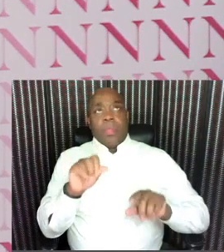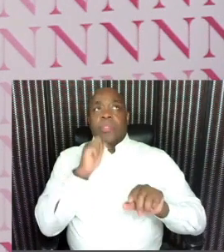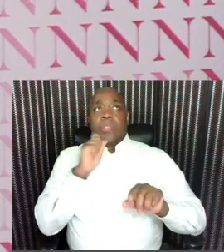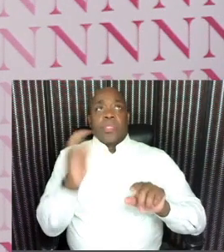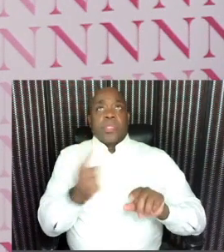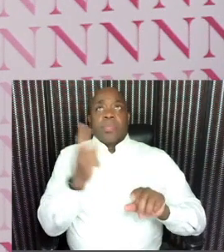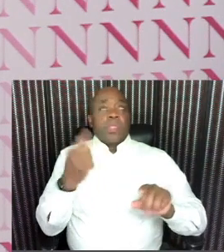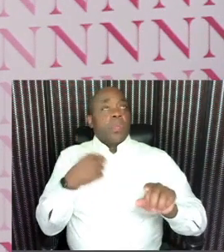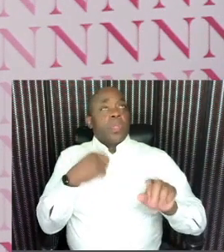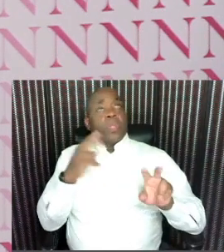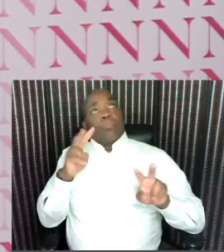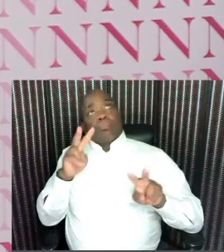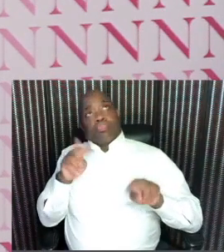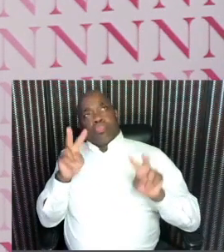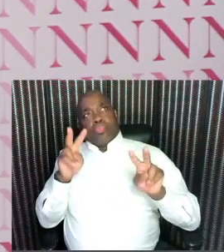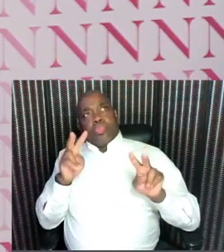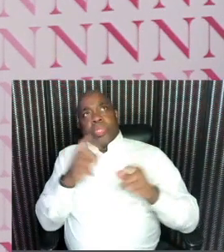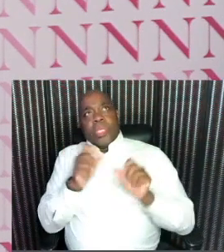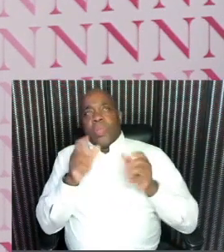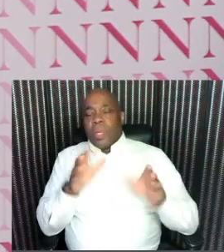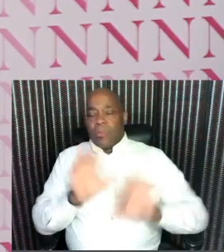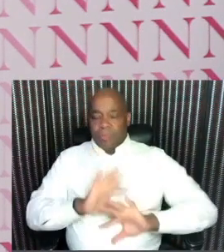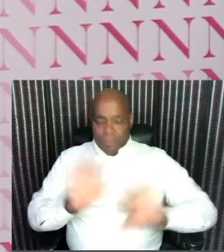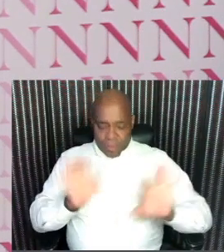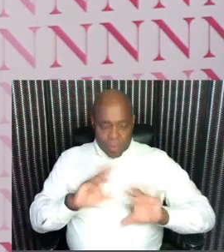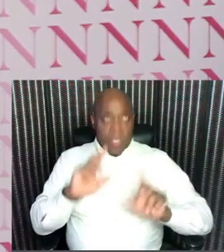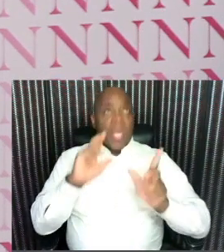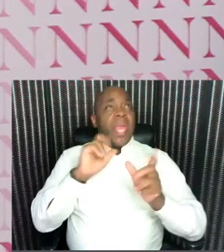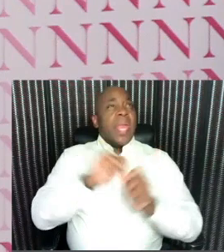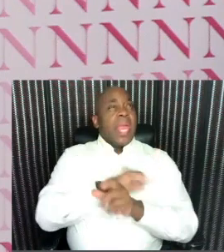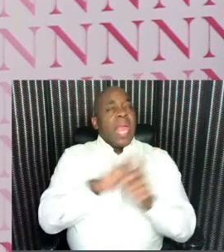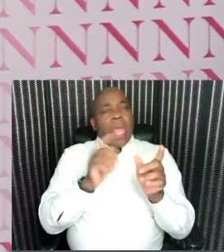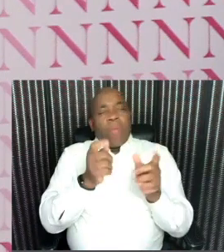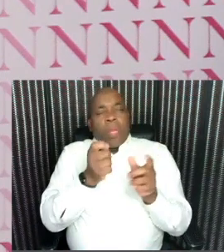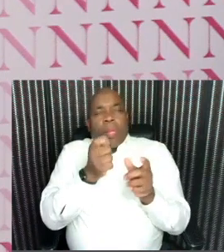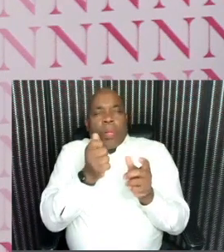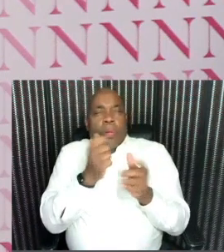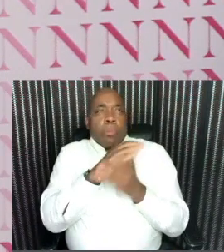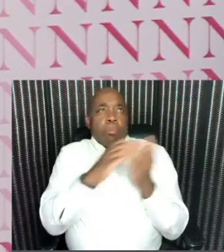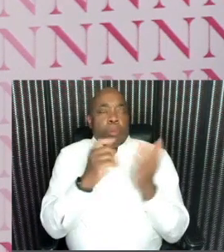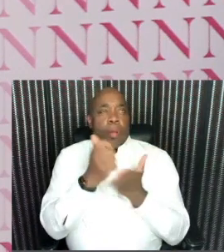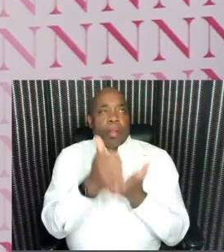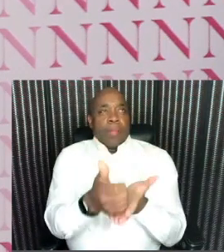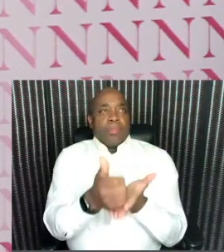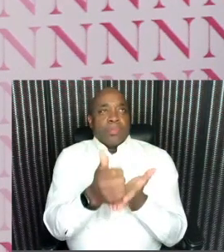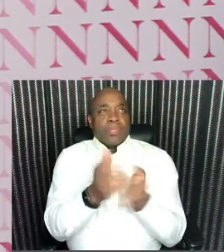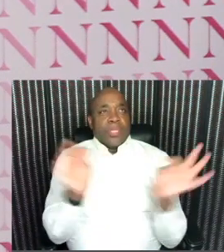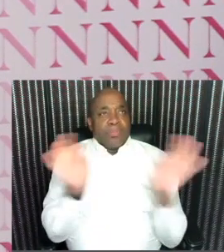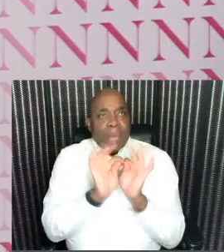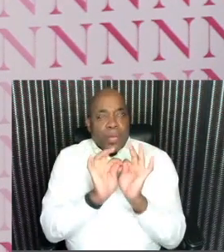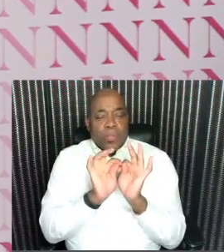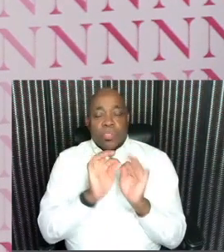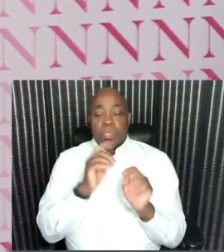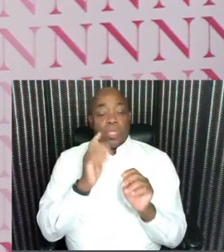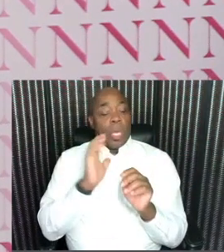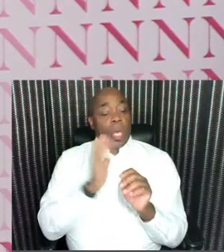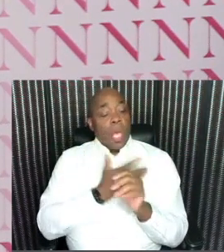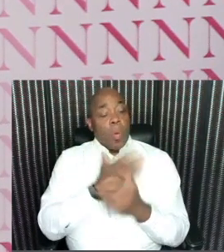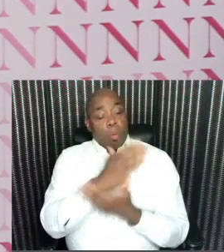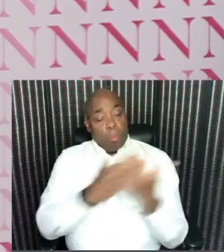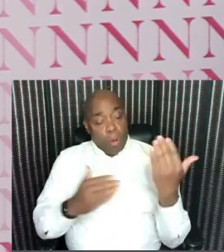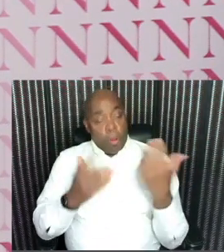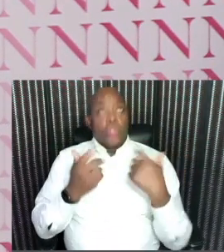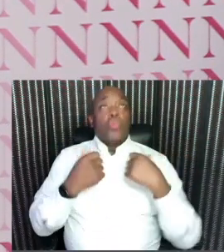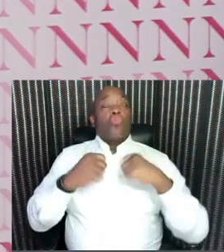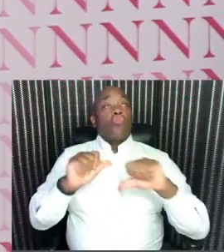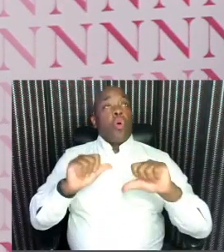belittle in any way. Every little bit matters, and every sort of effort on our part to try to create